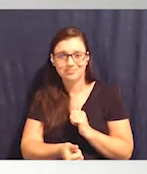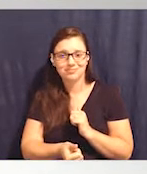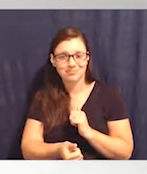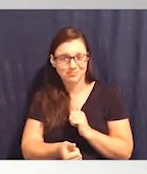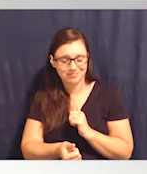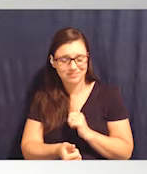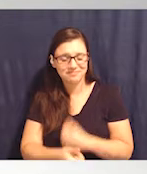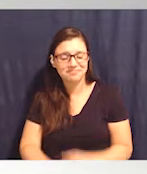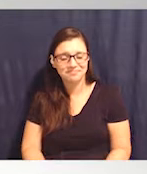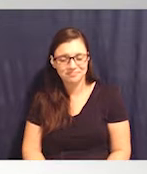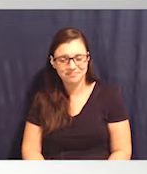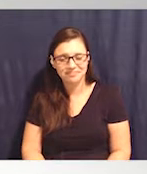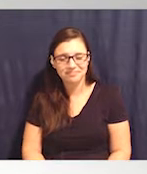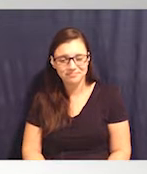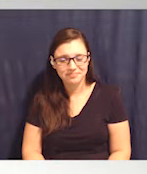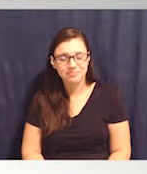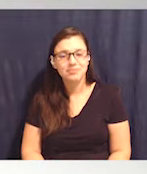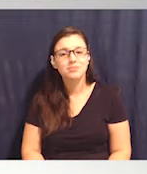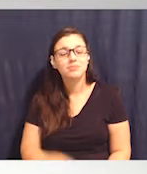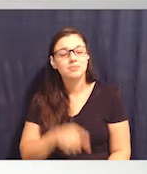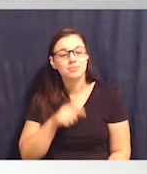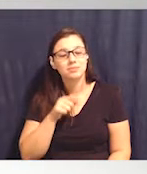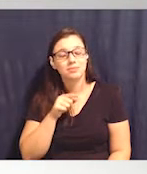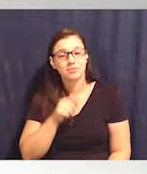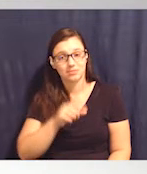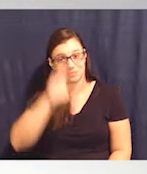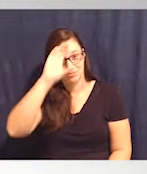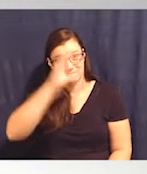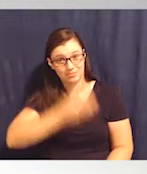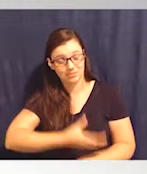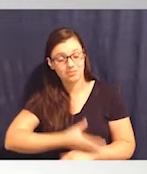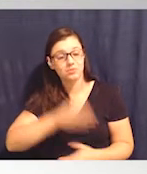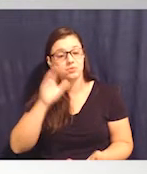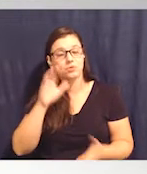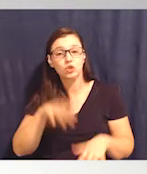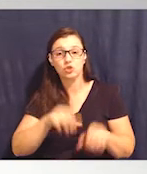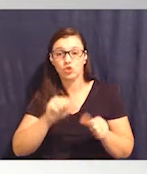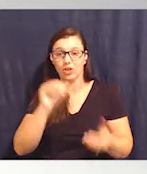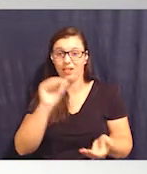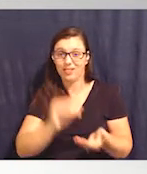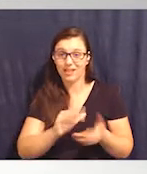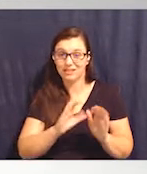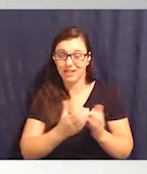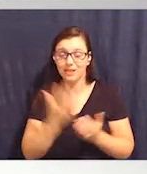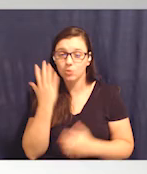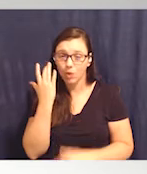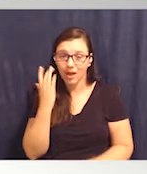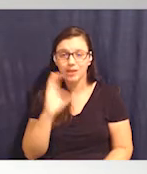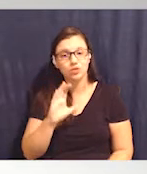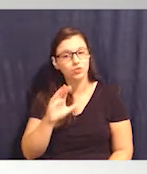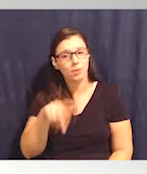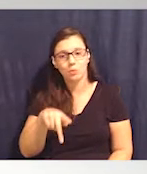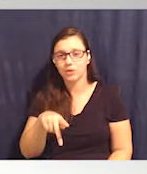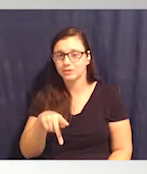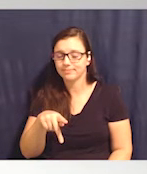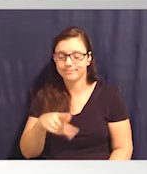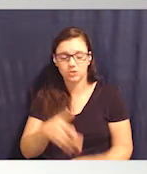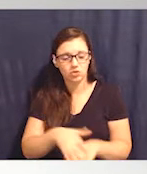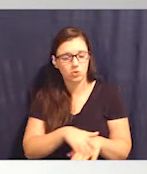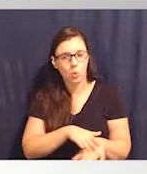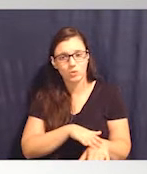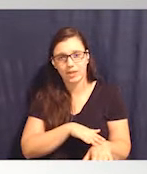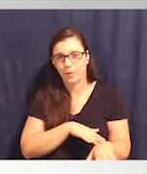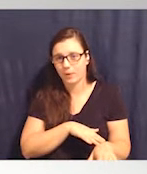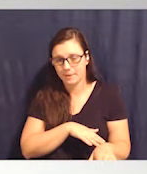He took fewer classes because of the cerebral palsy. It just slows him down. But the fact